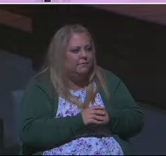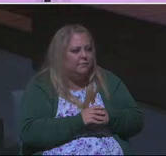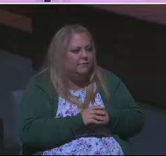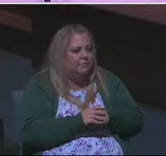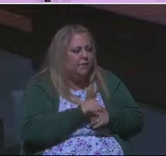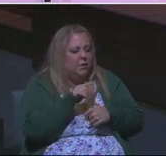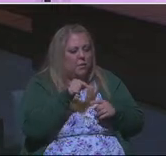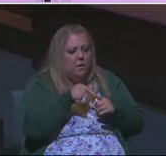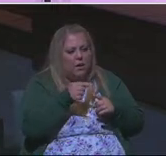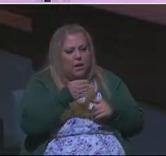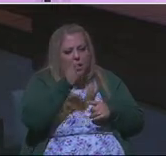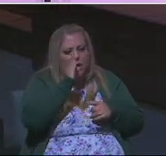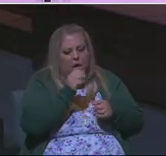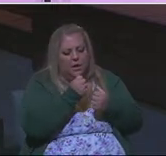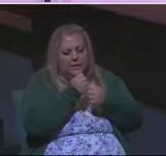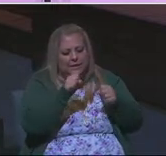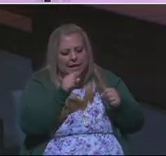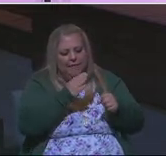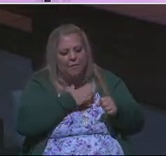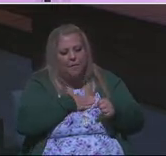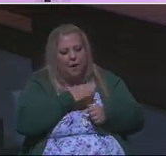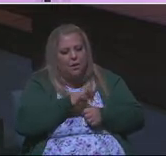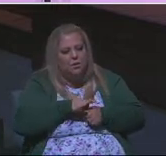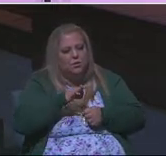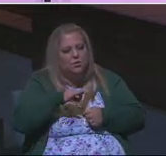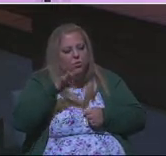When God saved my soul